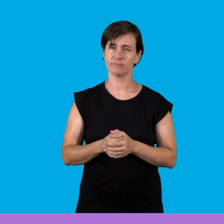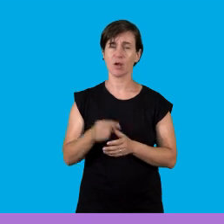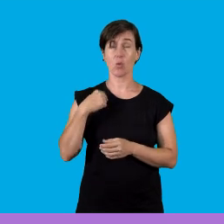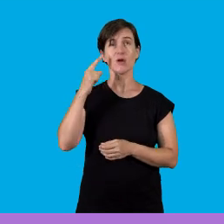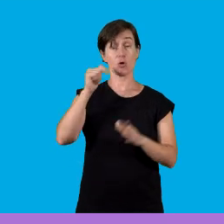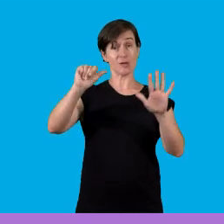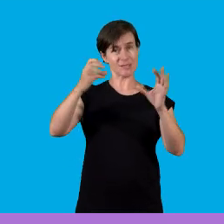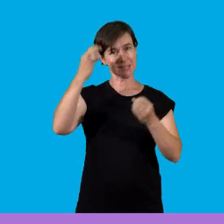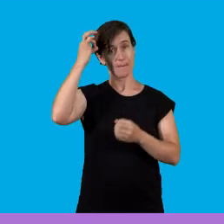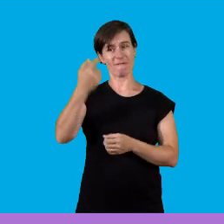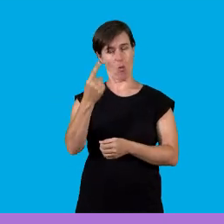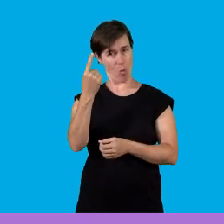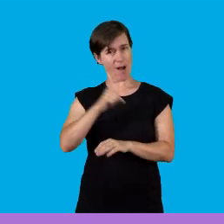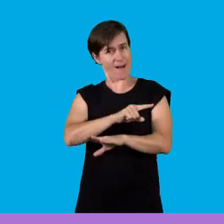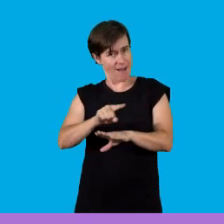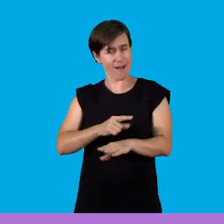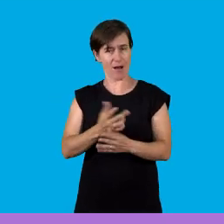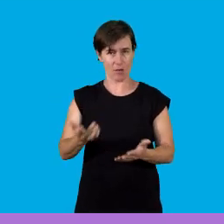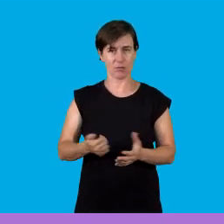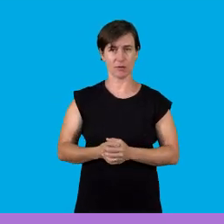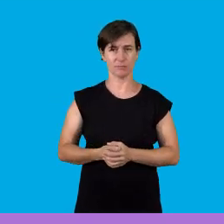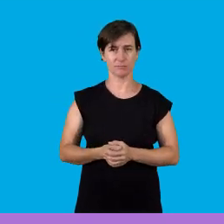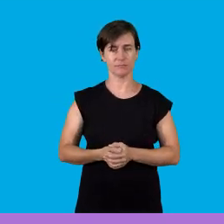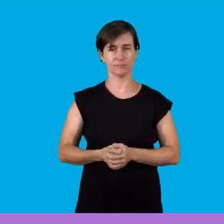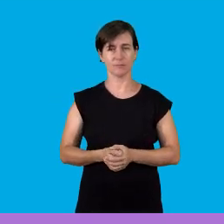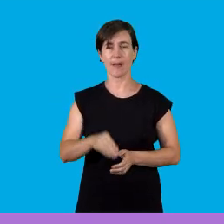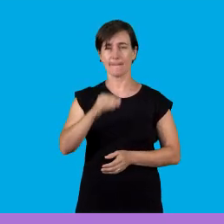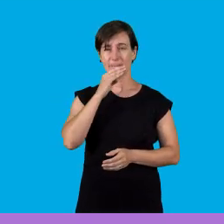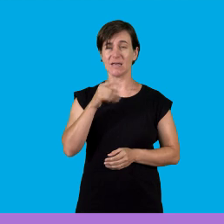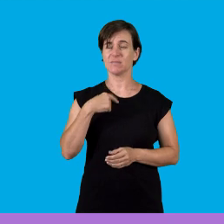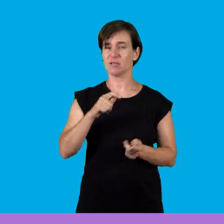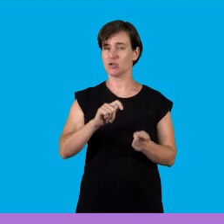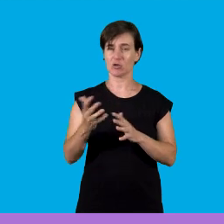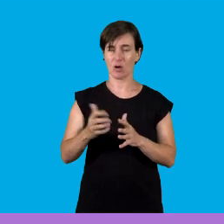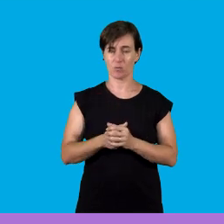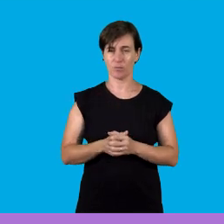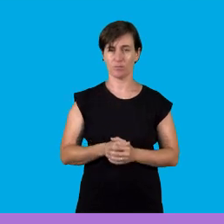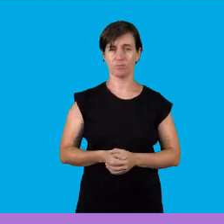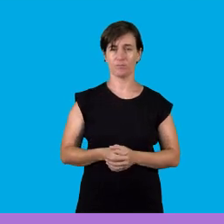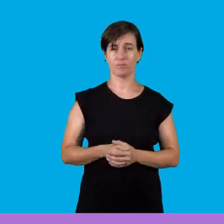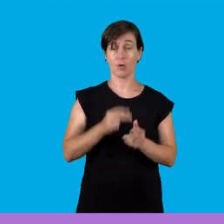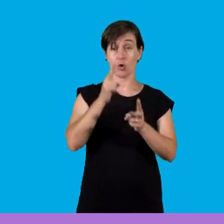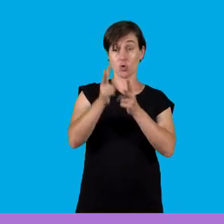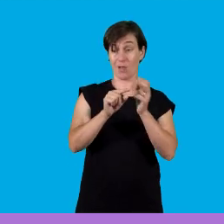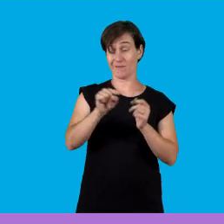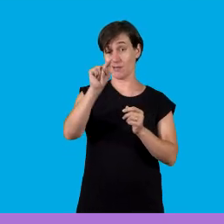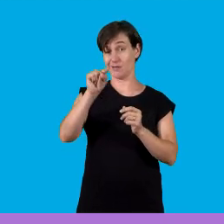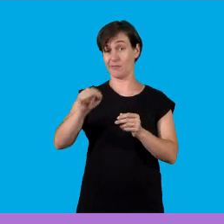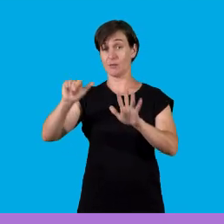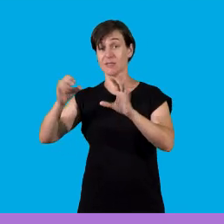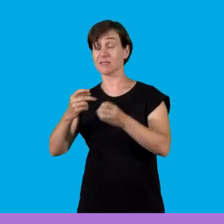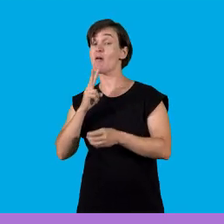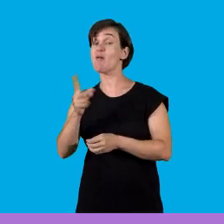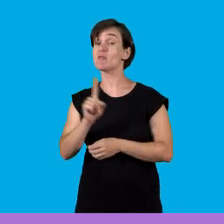So we know 60 minutes equals 1 hour. So I'll convert that by saying 12 divided